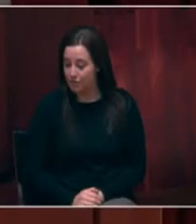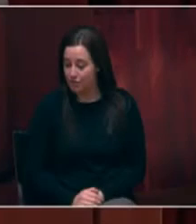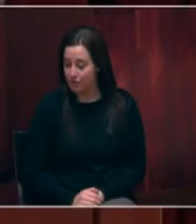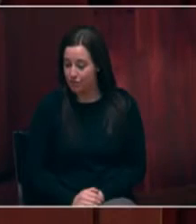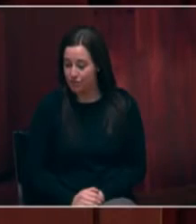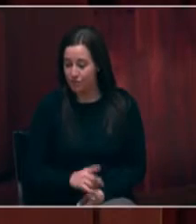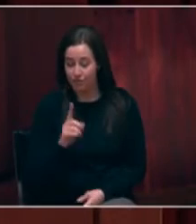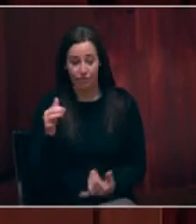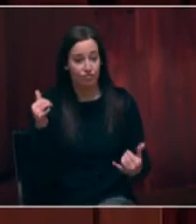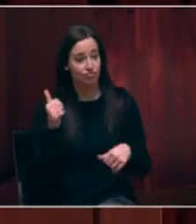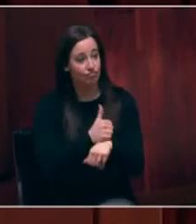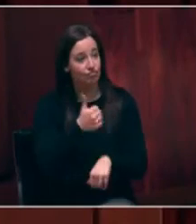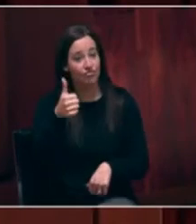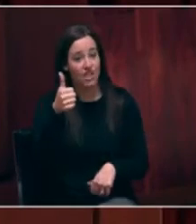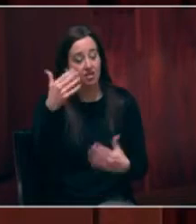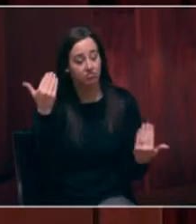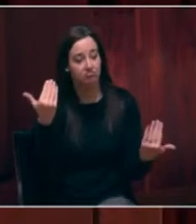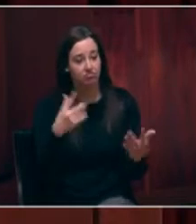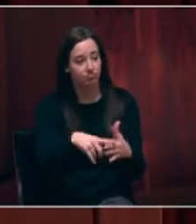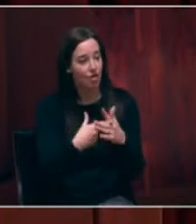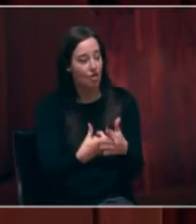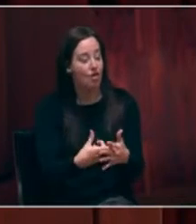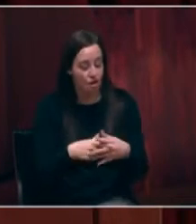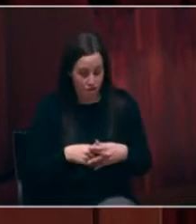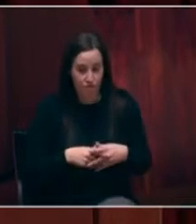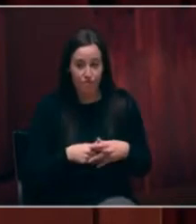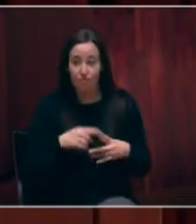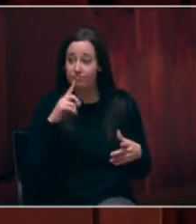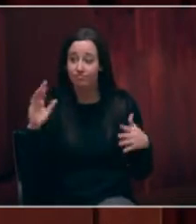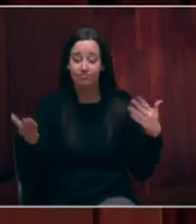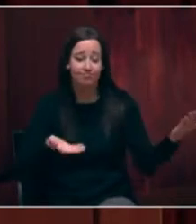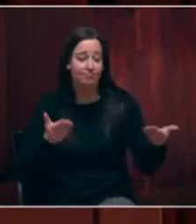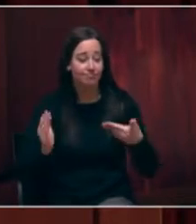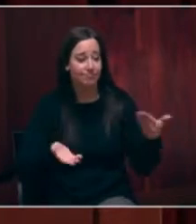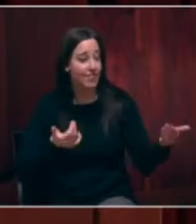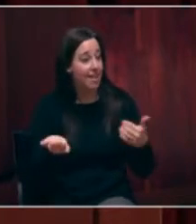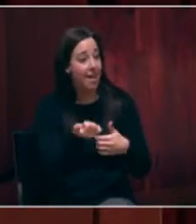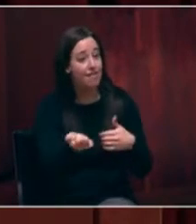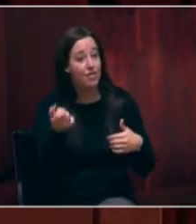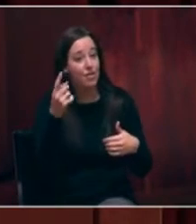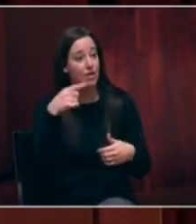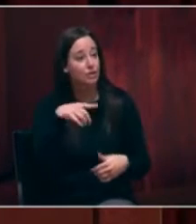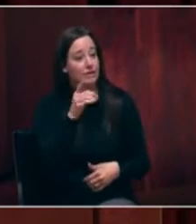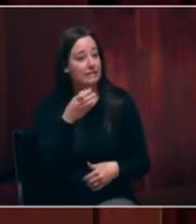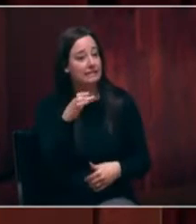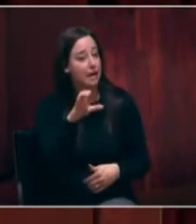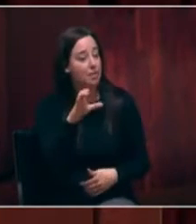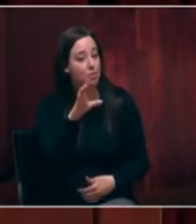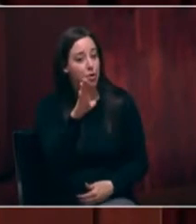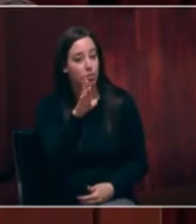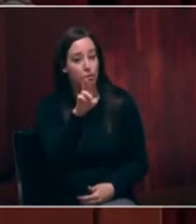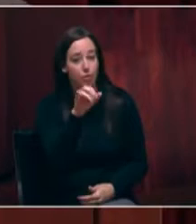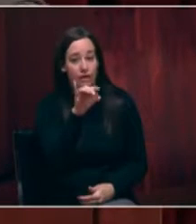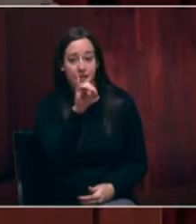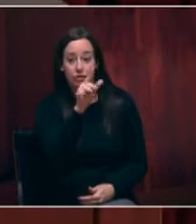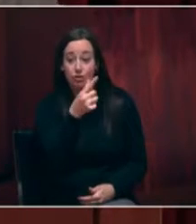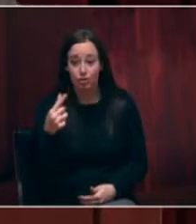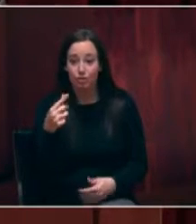It is 10 a.m., so we'll get started. We'd like to welcome everyone to the December Bridge